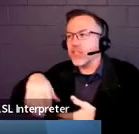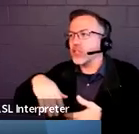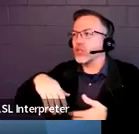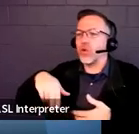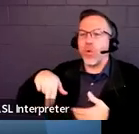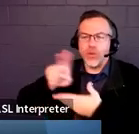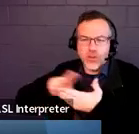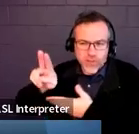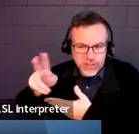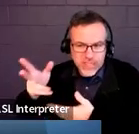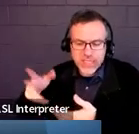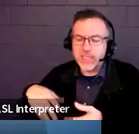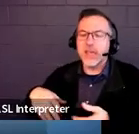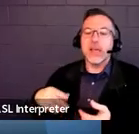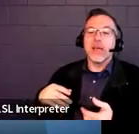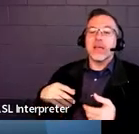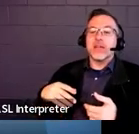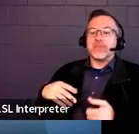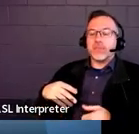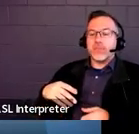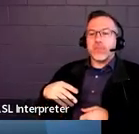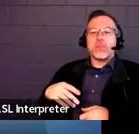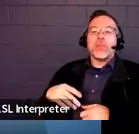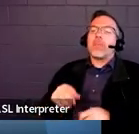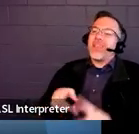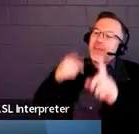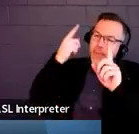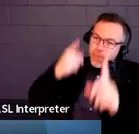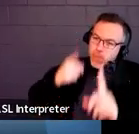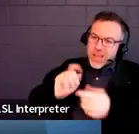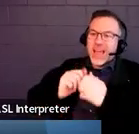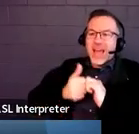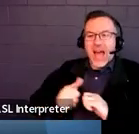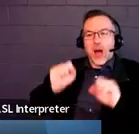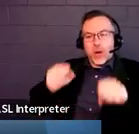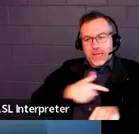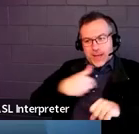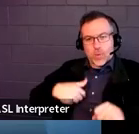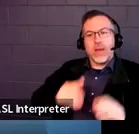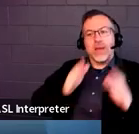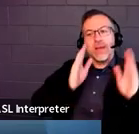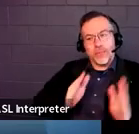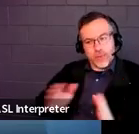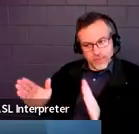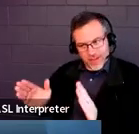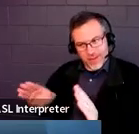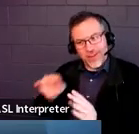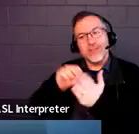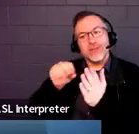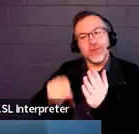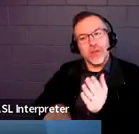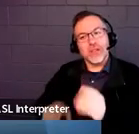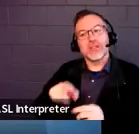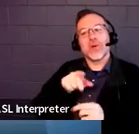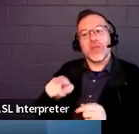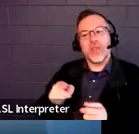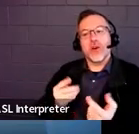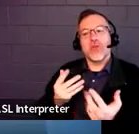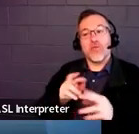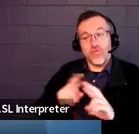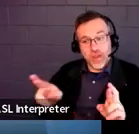university. What it is how can we prepare them so that they're ready for the opportunity that awaits them